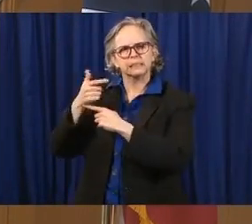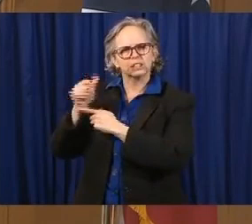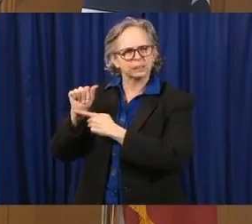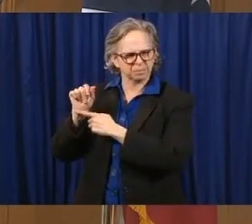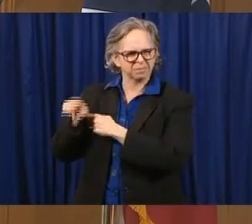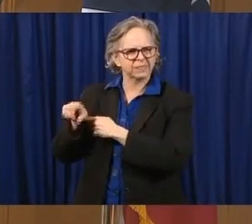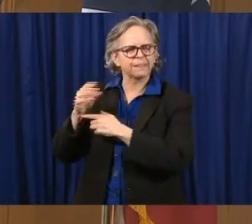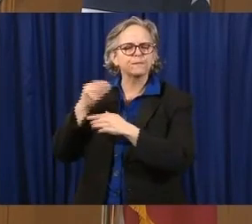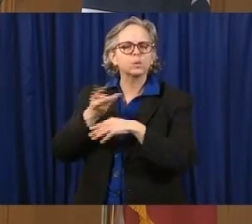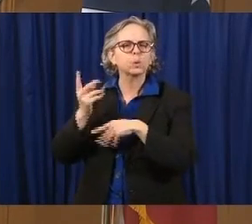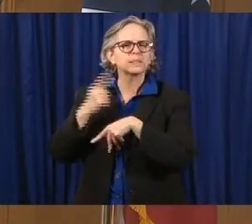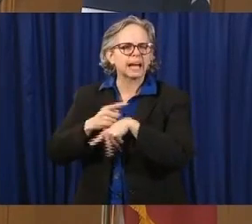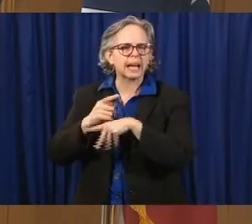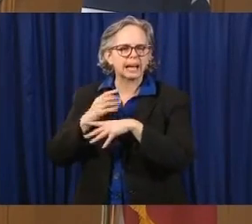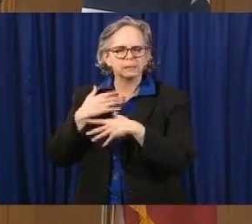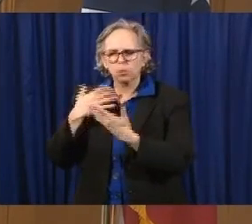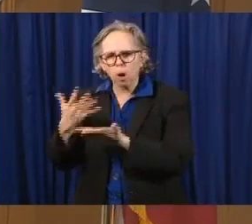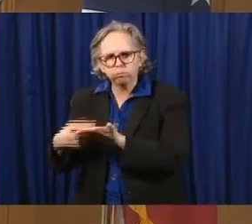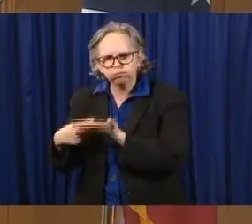do.